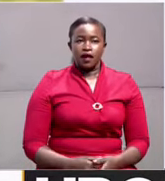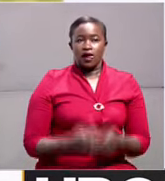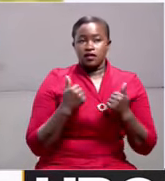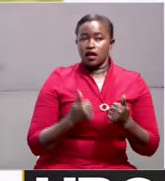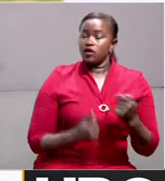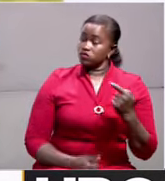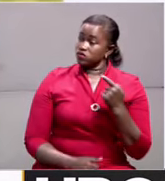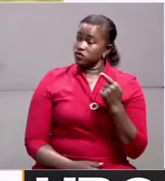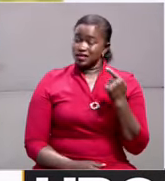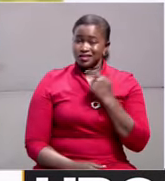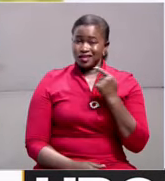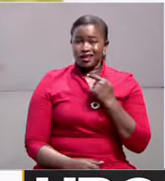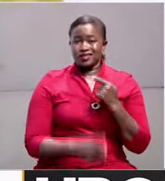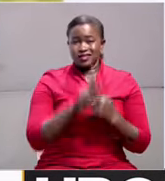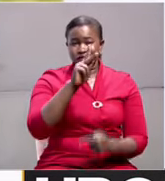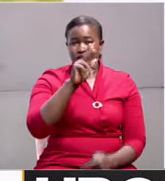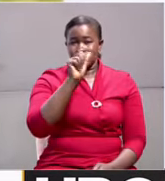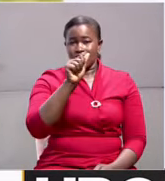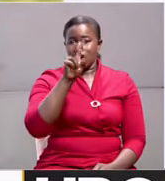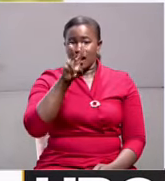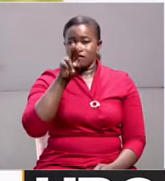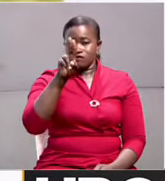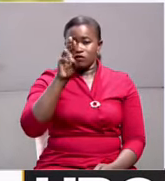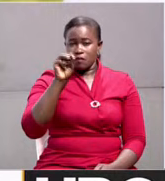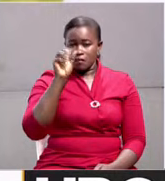that one, Kavuma Jackson.